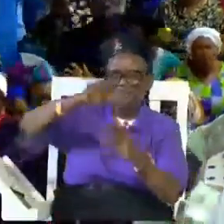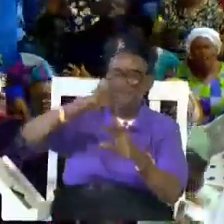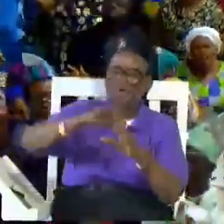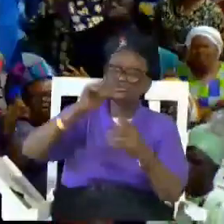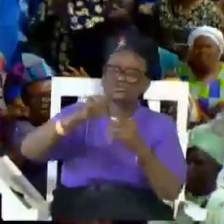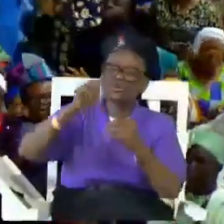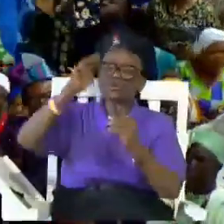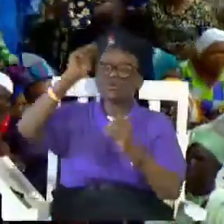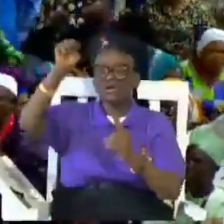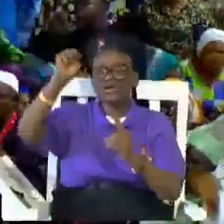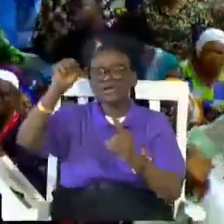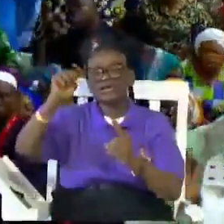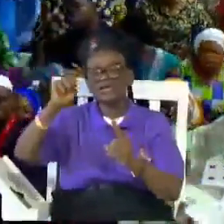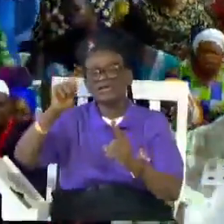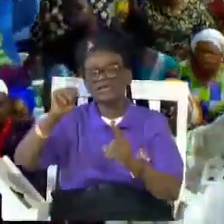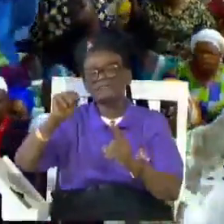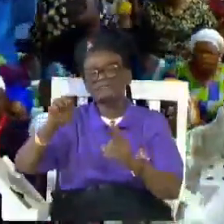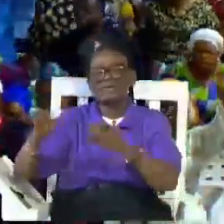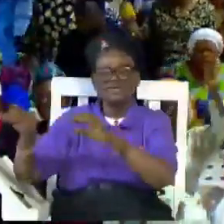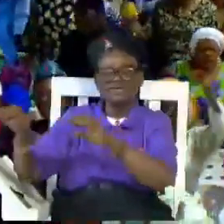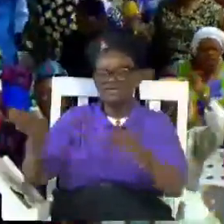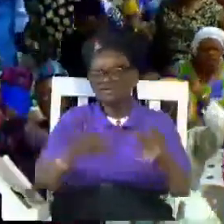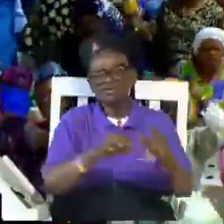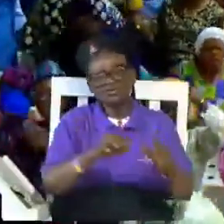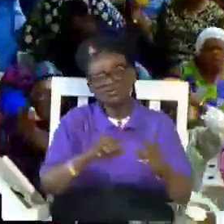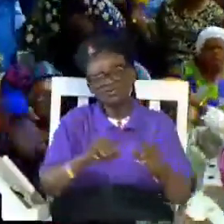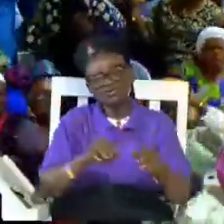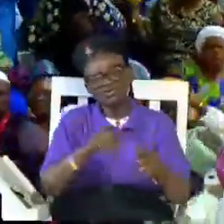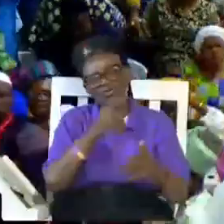Do whatever you can.